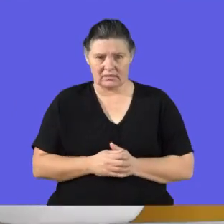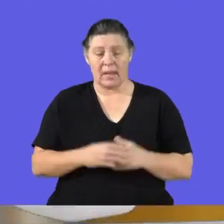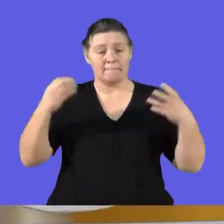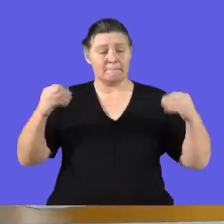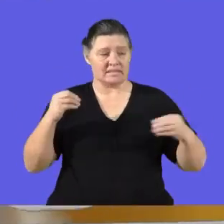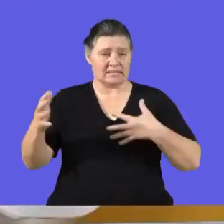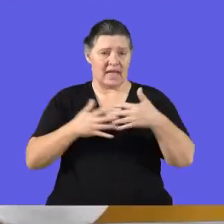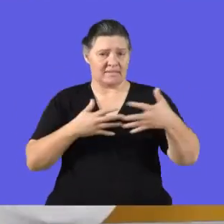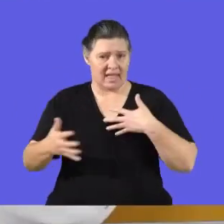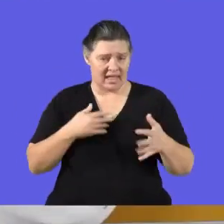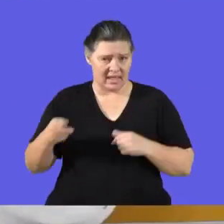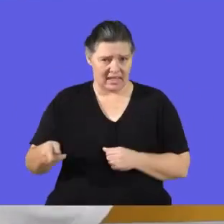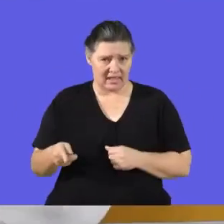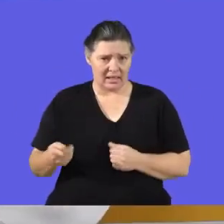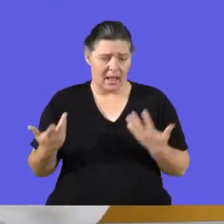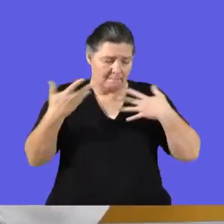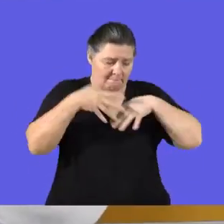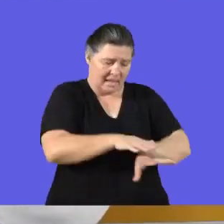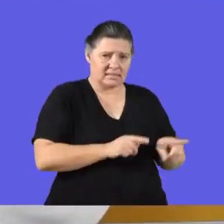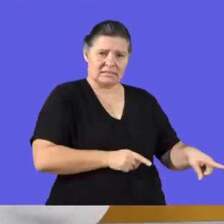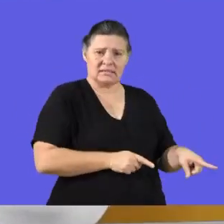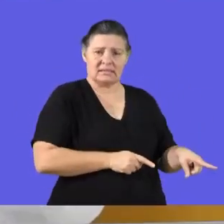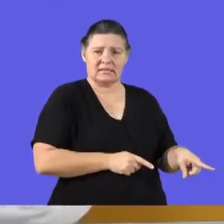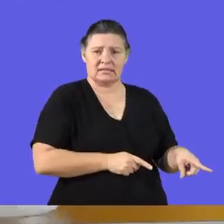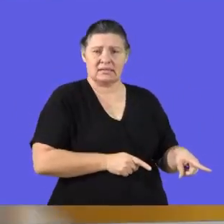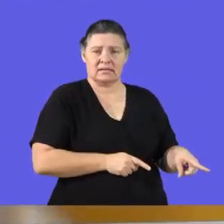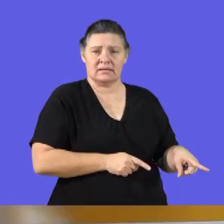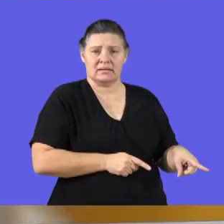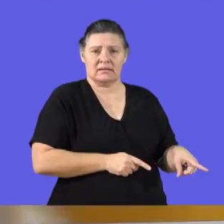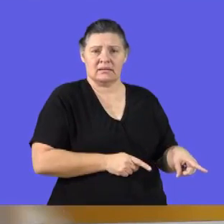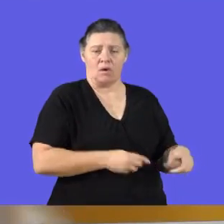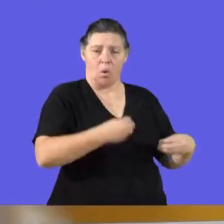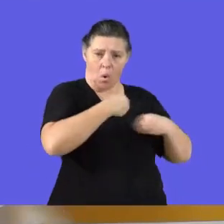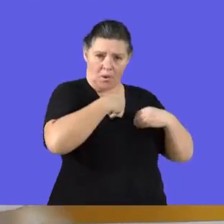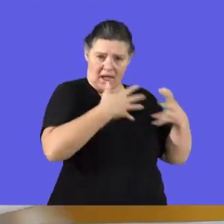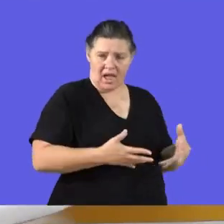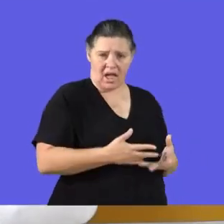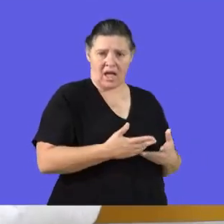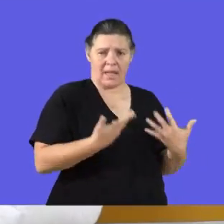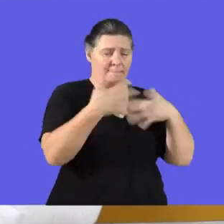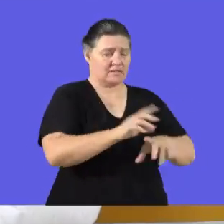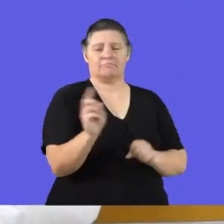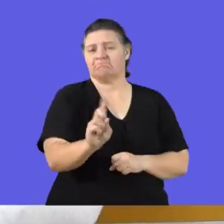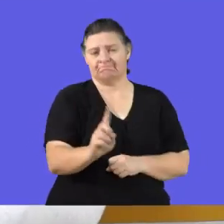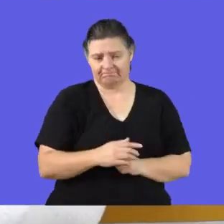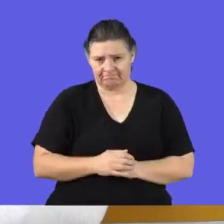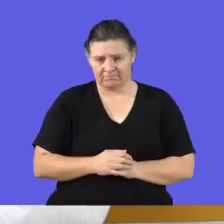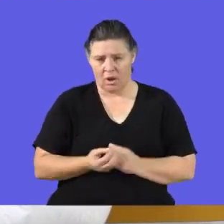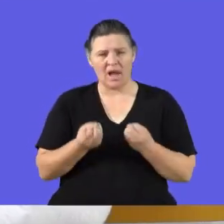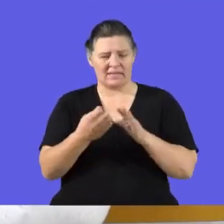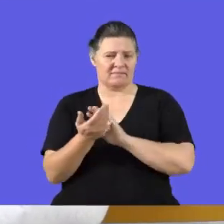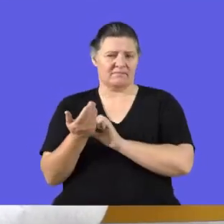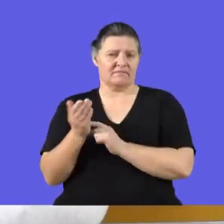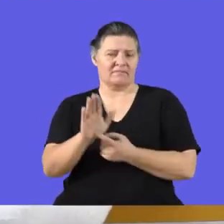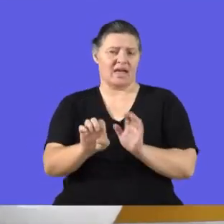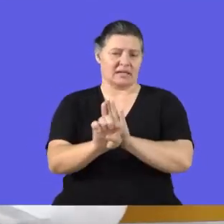the affairs of the business must not mix with the affairs of the owner. All right? I'm going to show